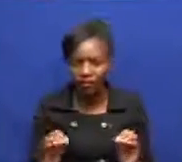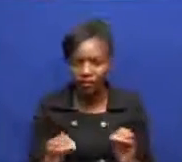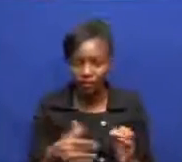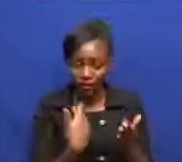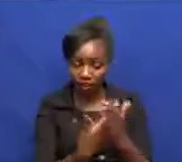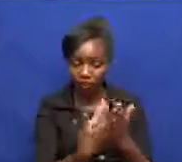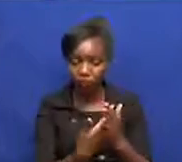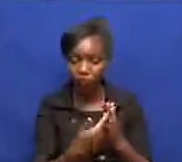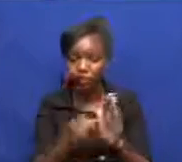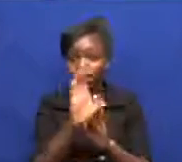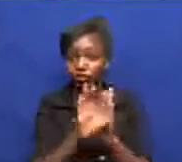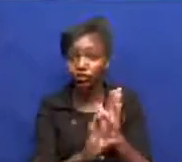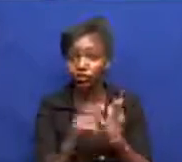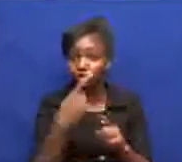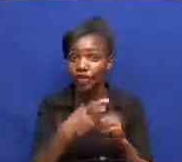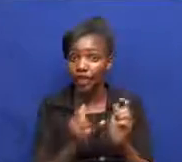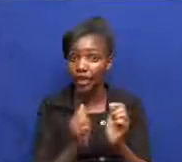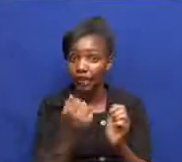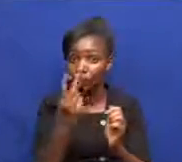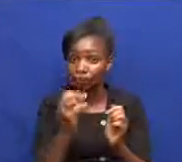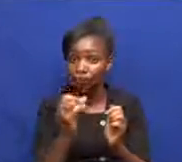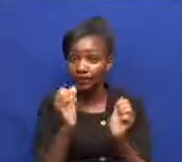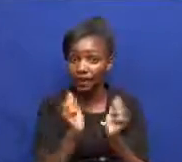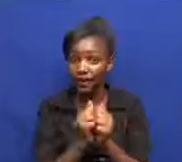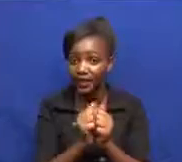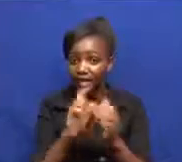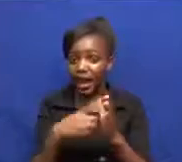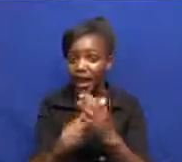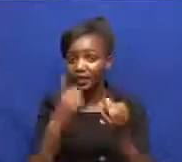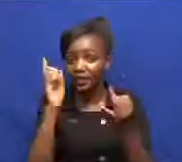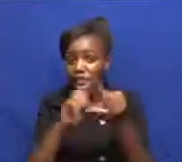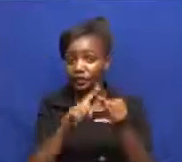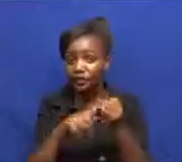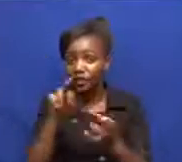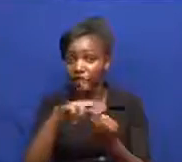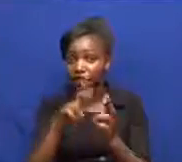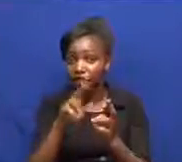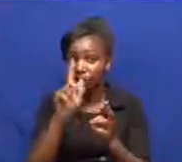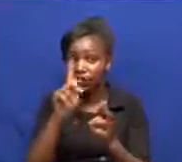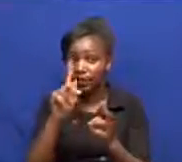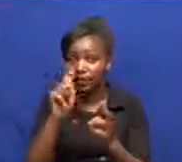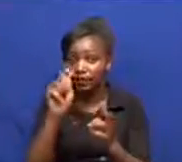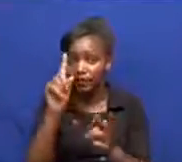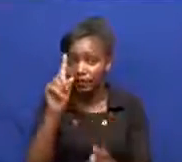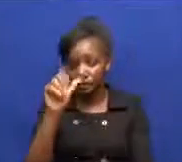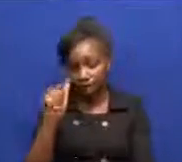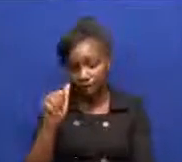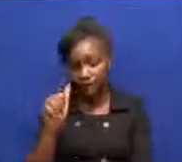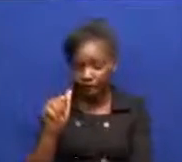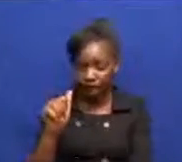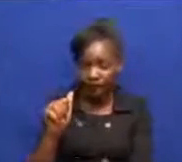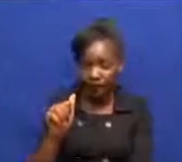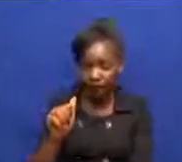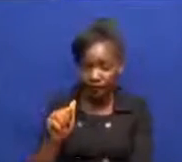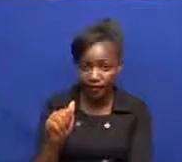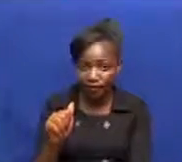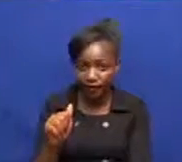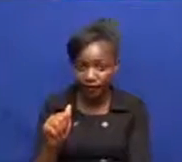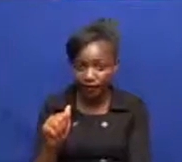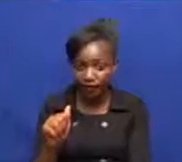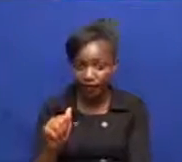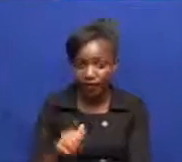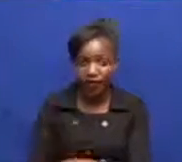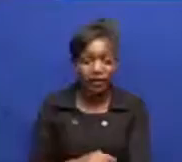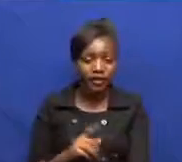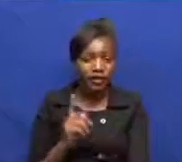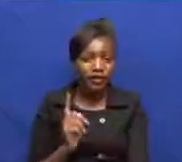2010. Number two, it will revert KTDA to government, and this